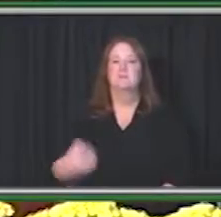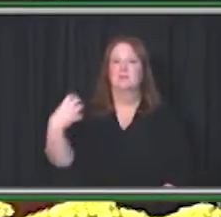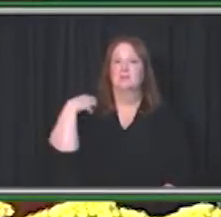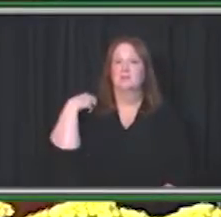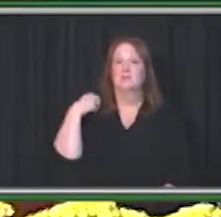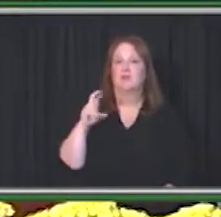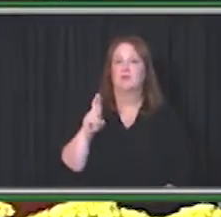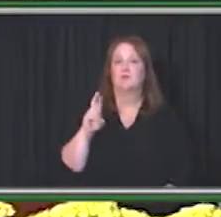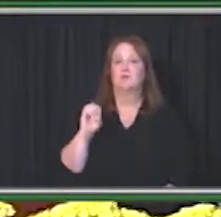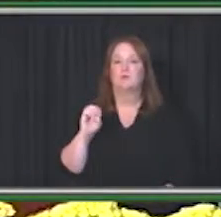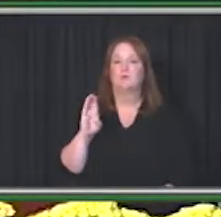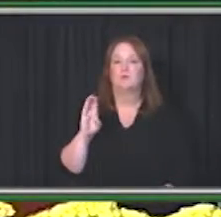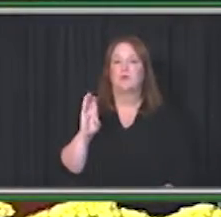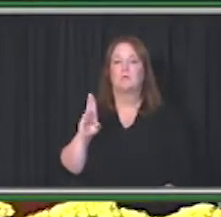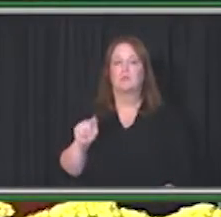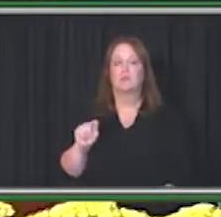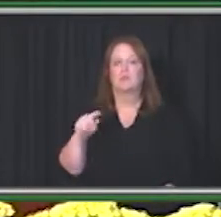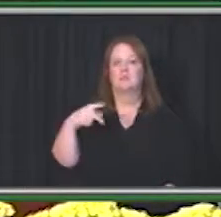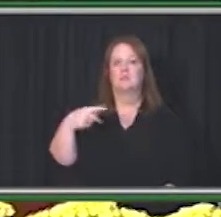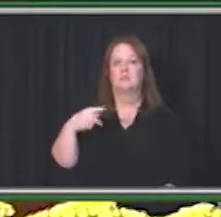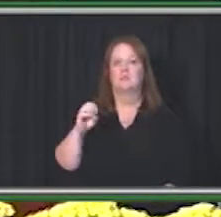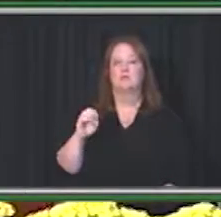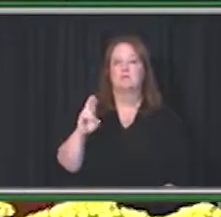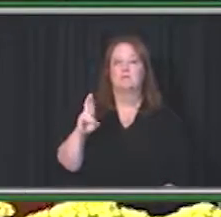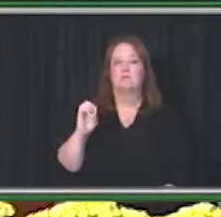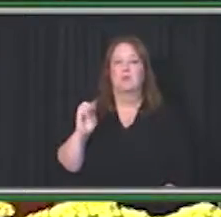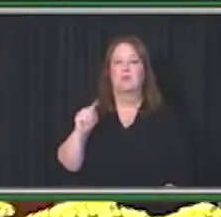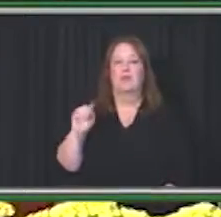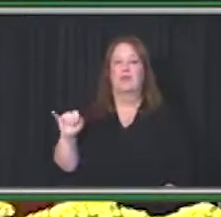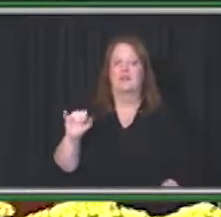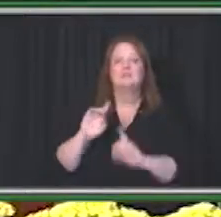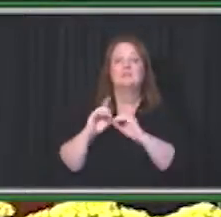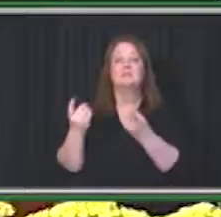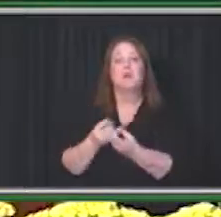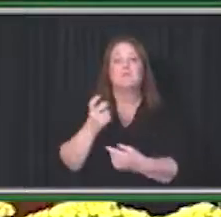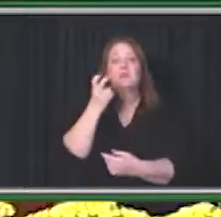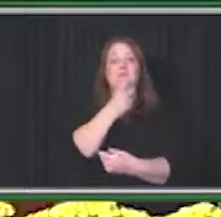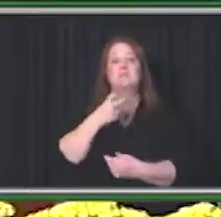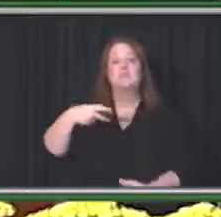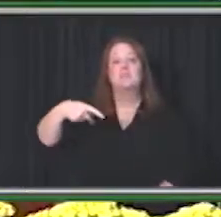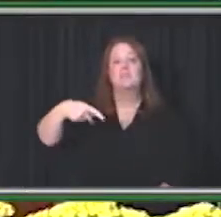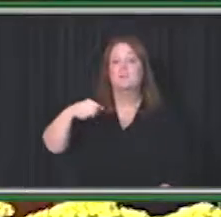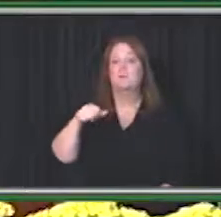Chair Robert Peretti, Department of Speech Pathology and Audiology.